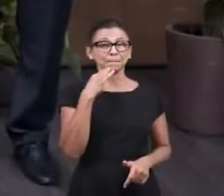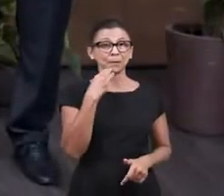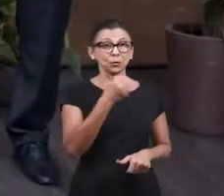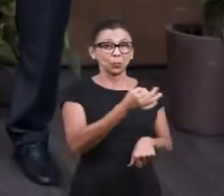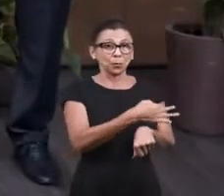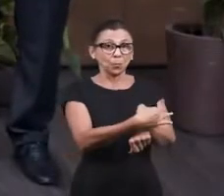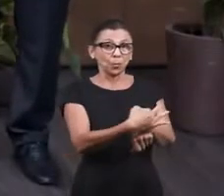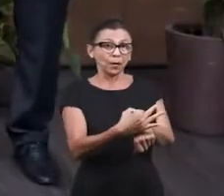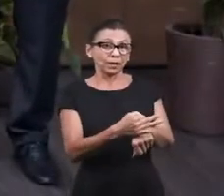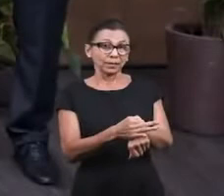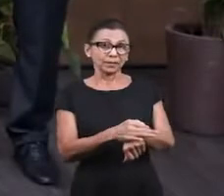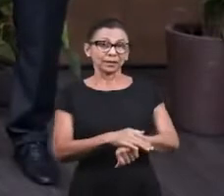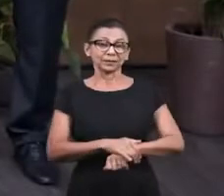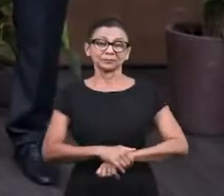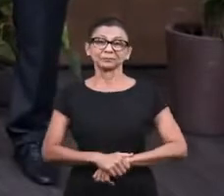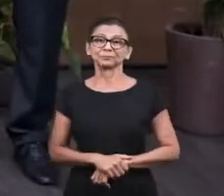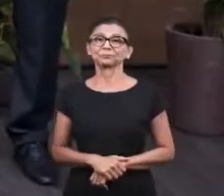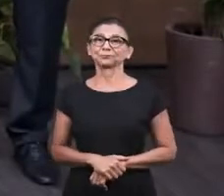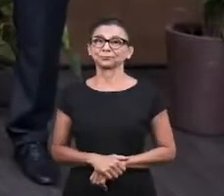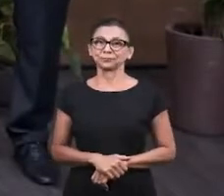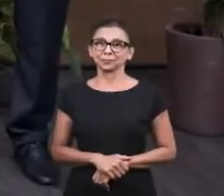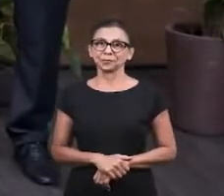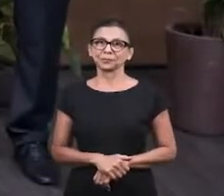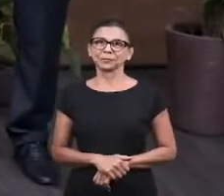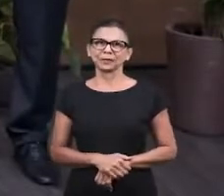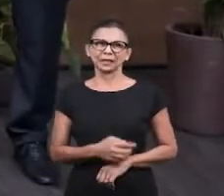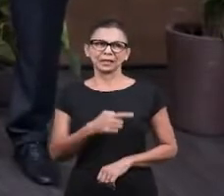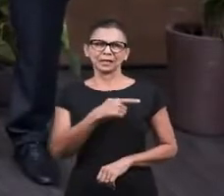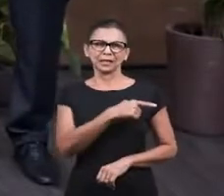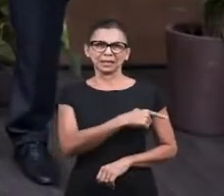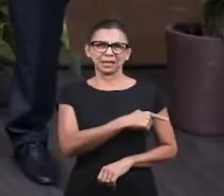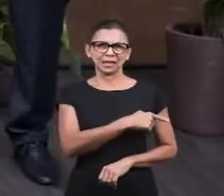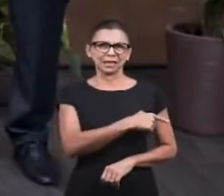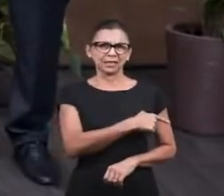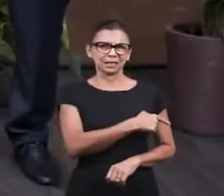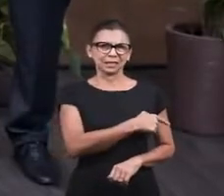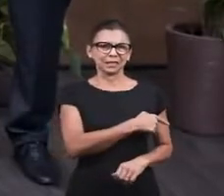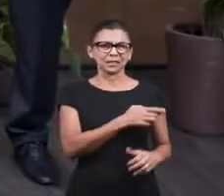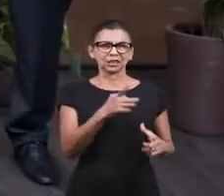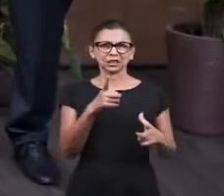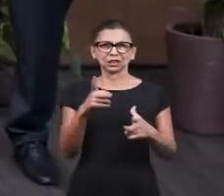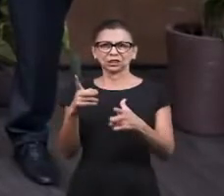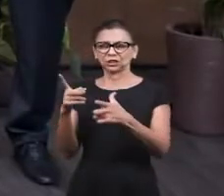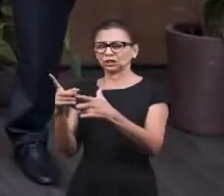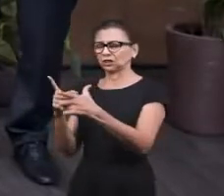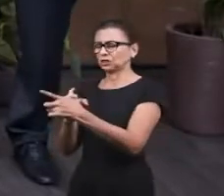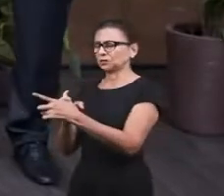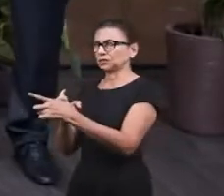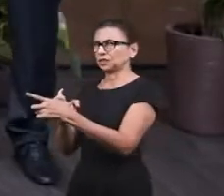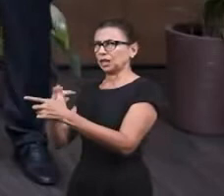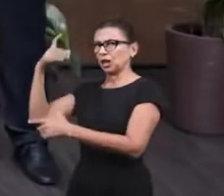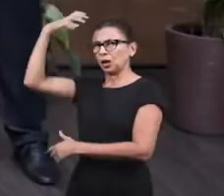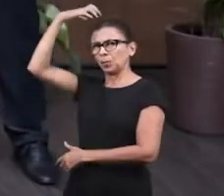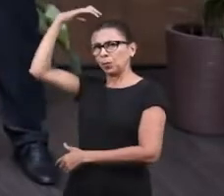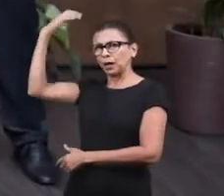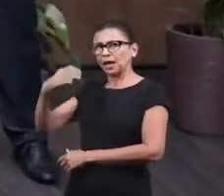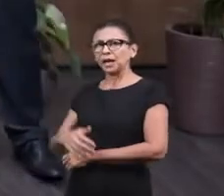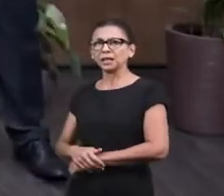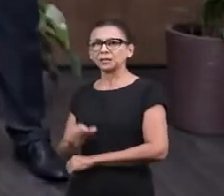talents, and his fellow servant only owed him 100 denarii.